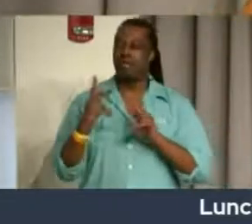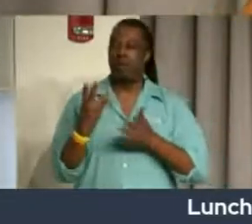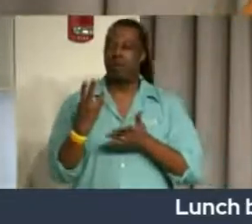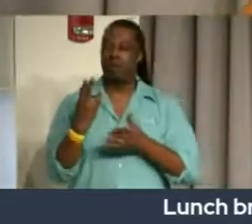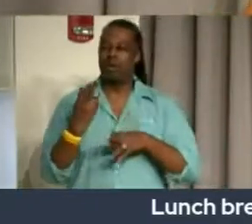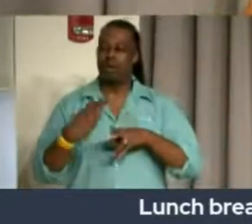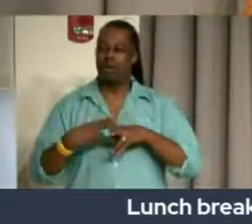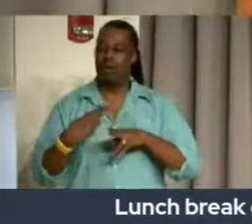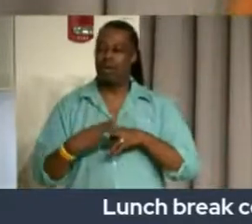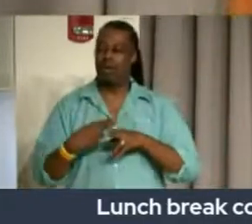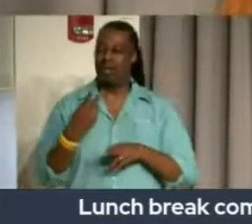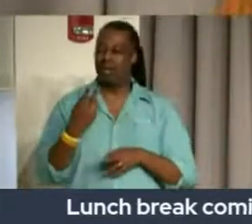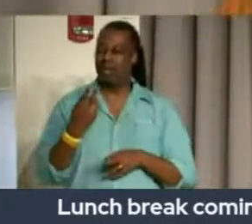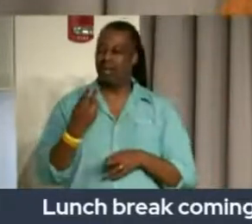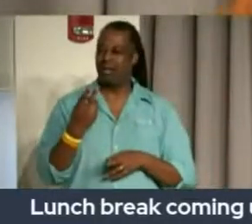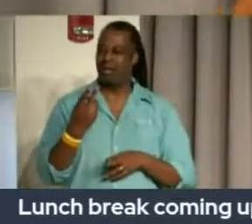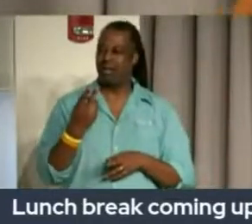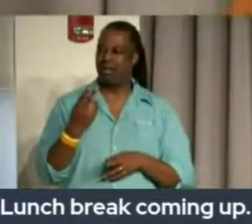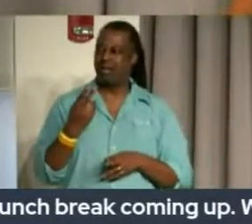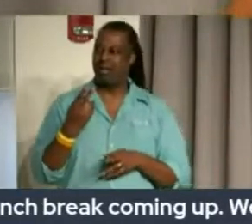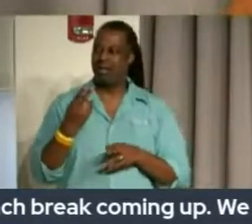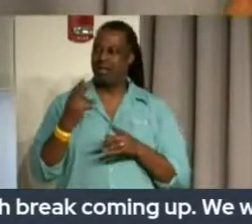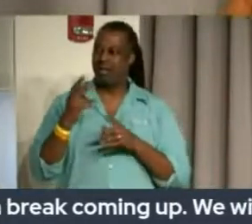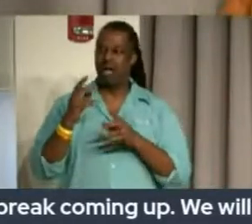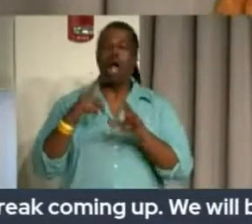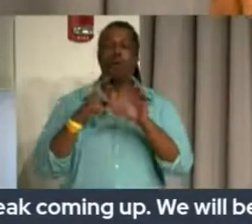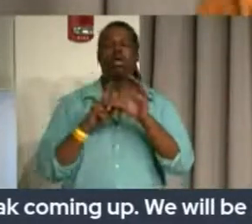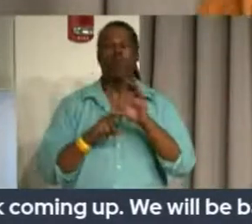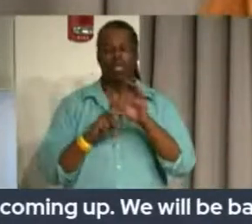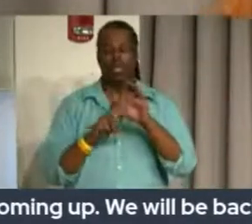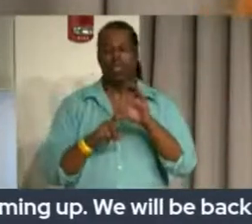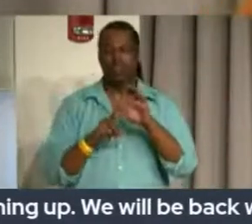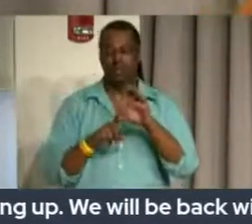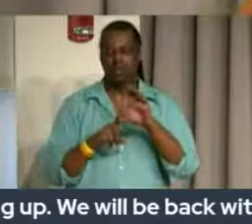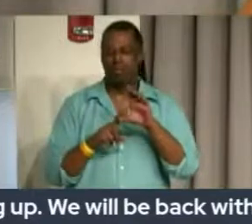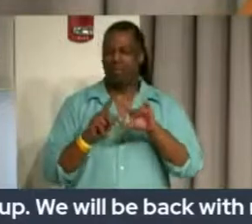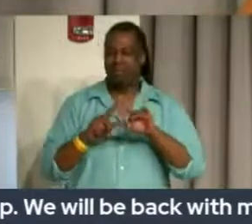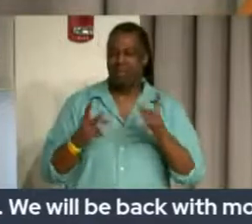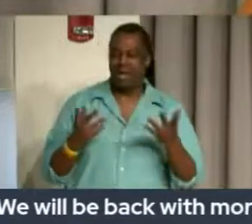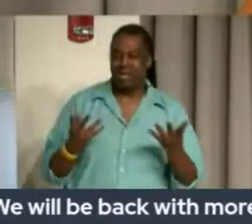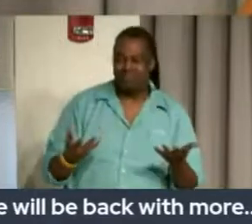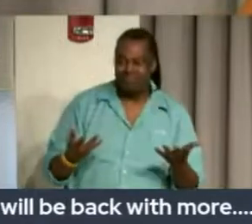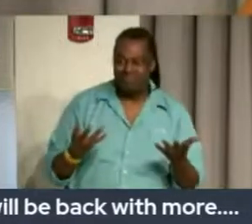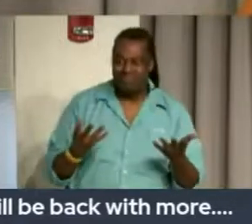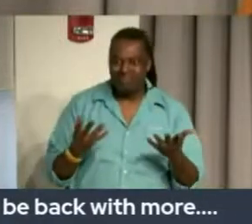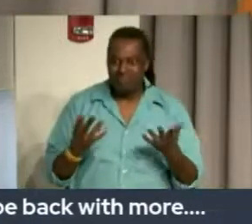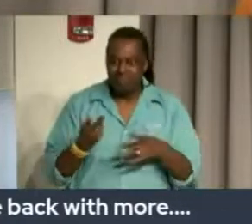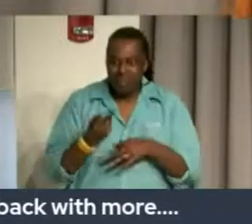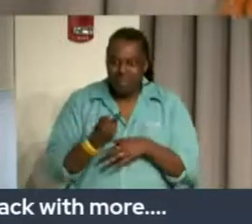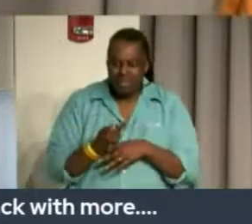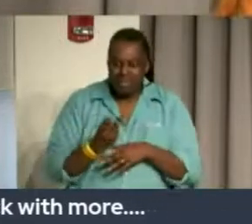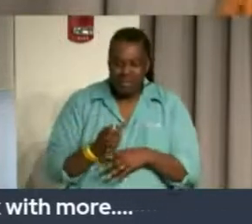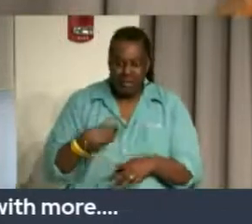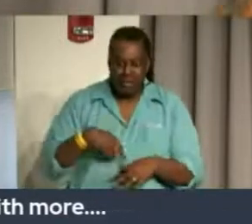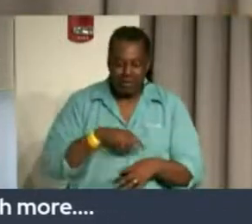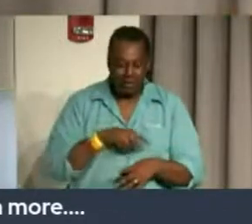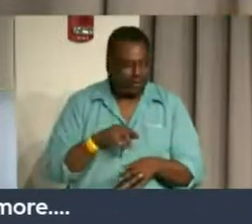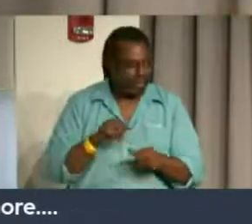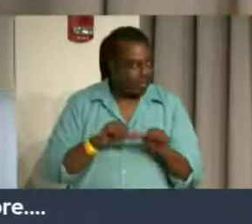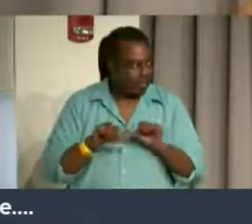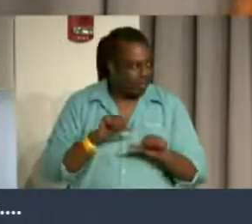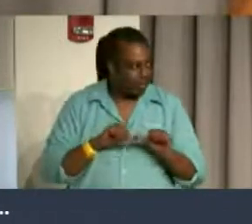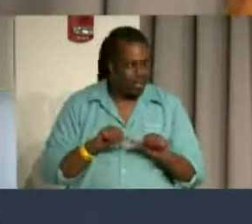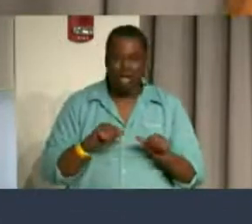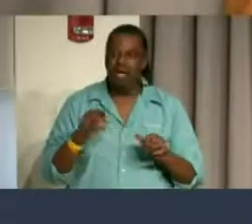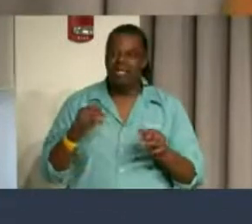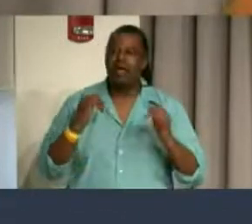know that. We were given original instructions, and those instructions said, take care